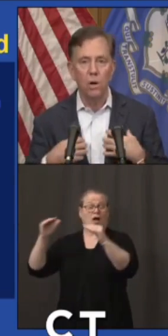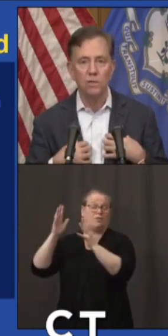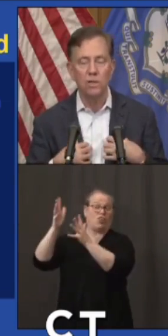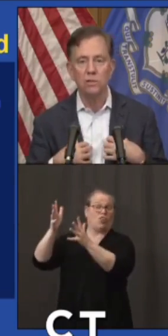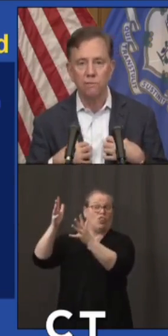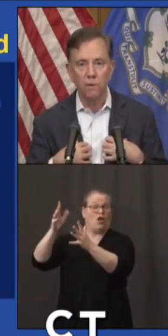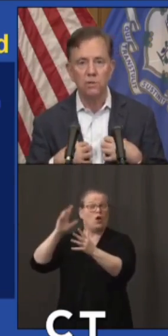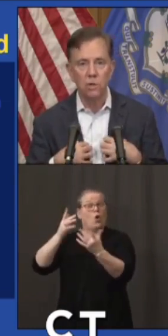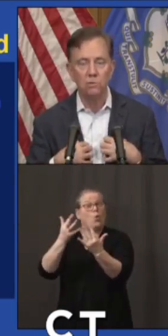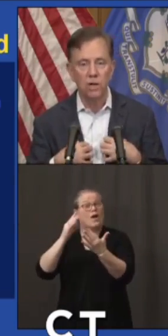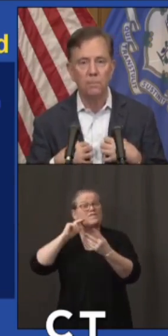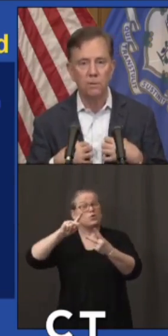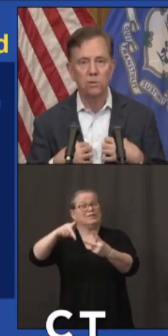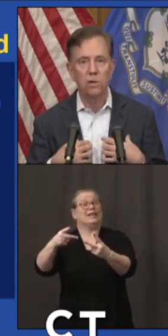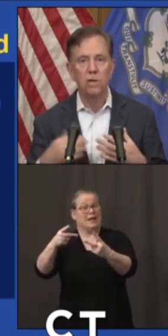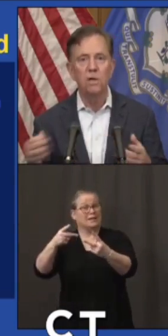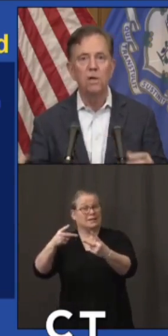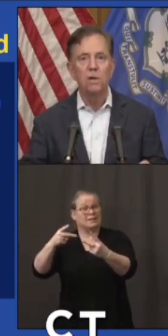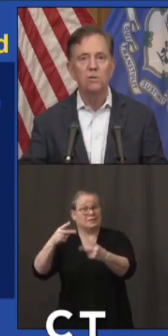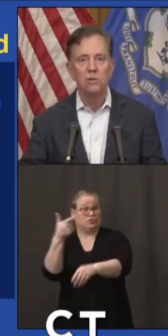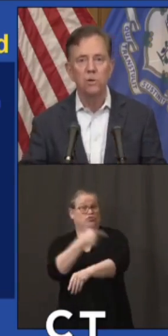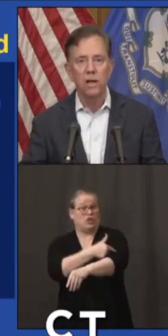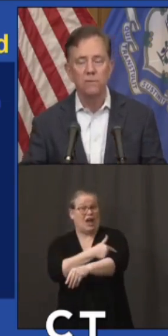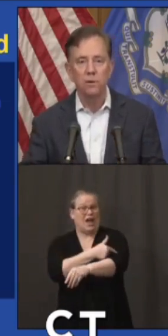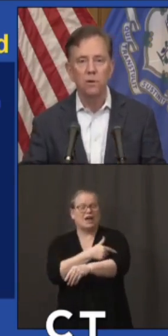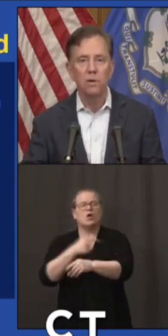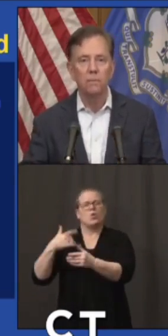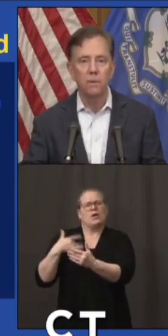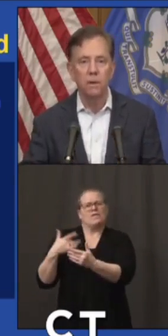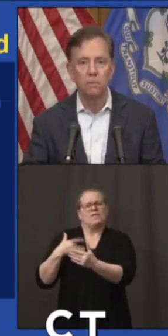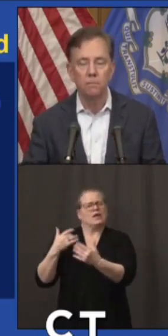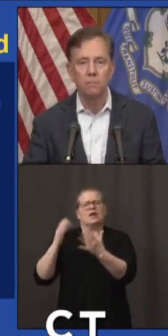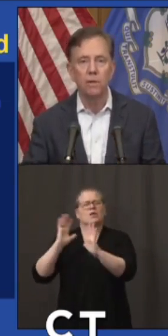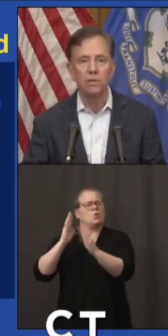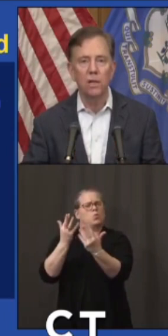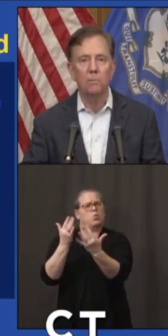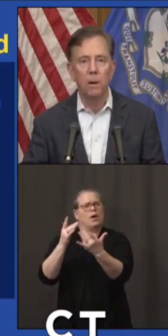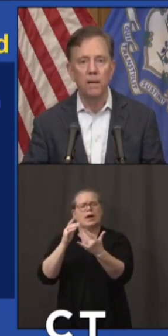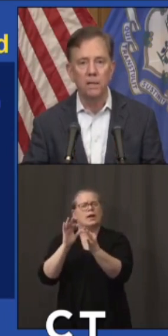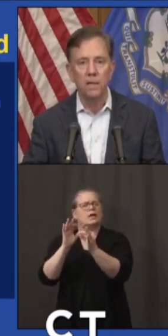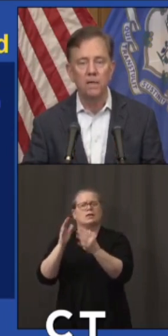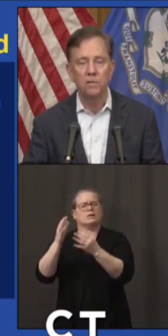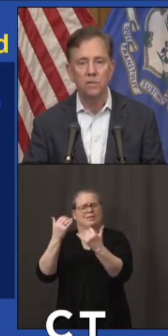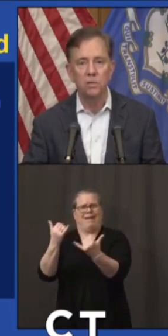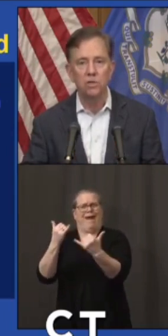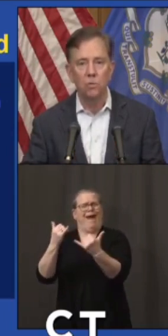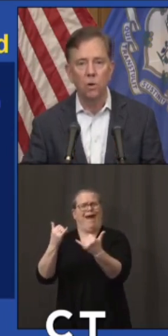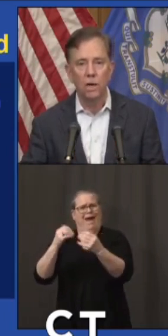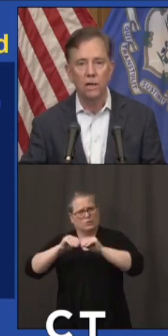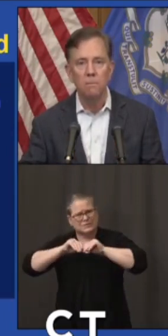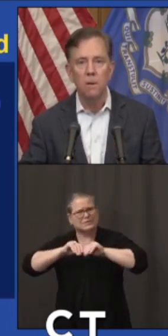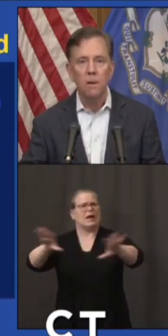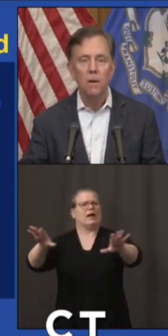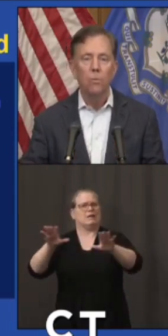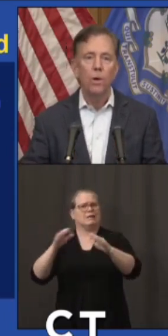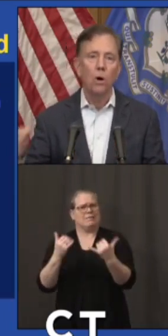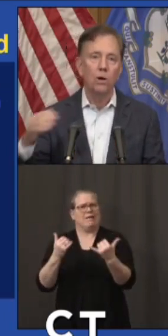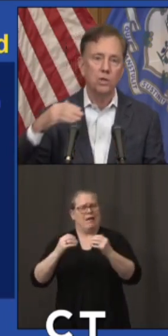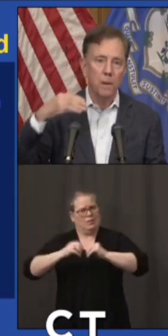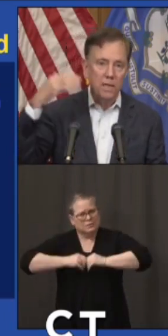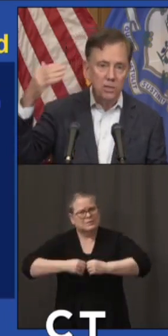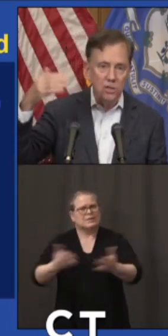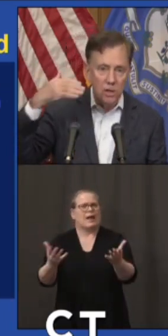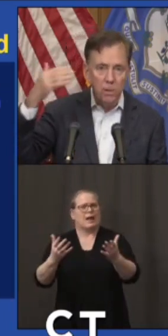released to us as a first dose opportunity soon after President-elect Biden is sworn in. We